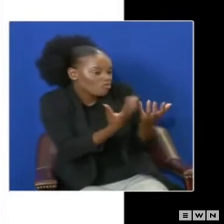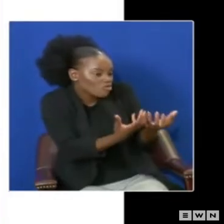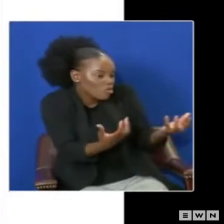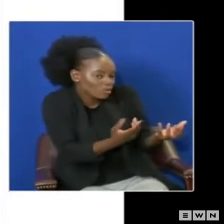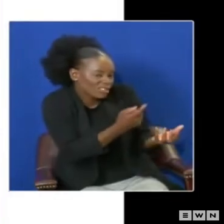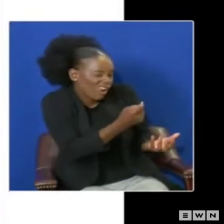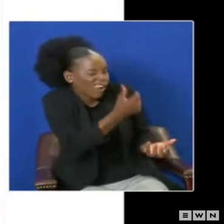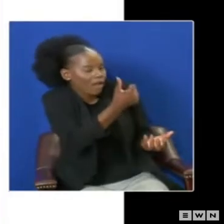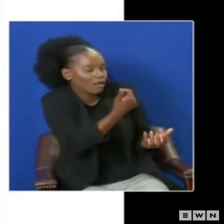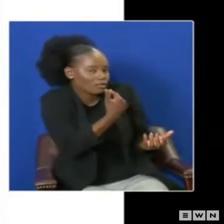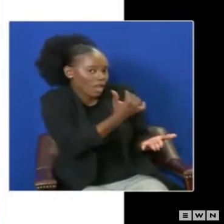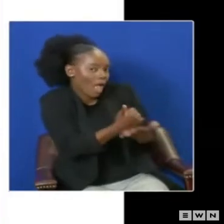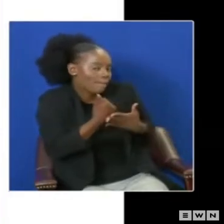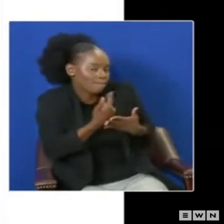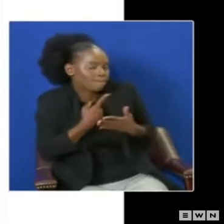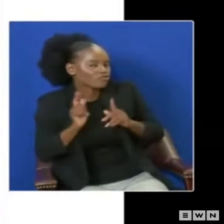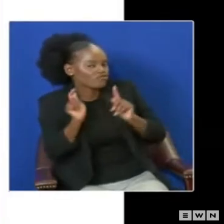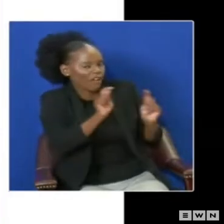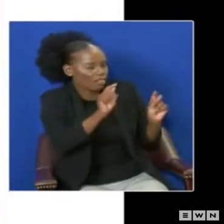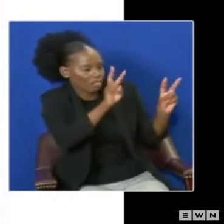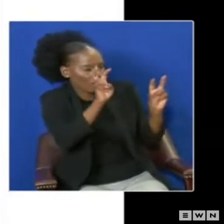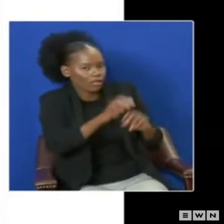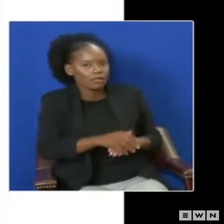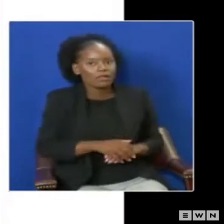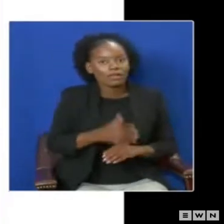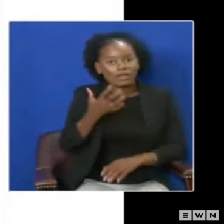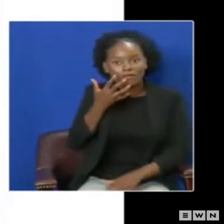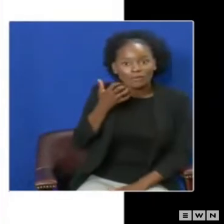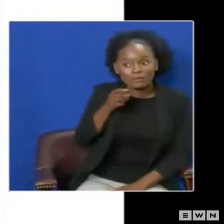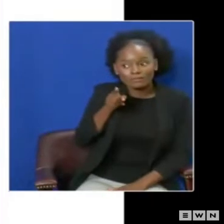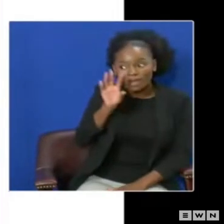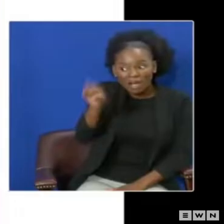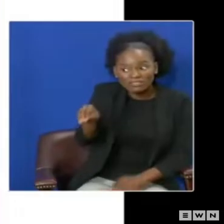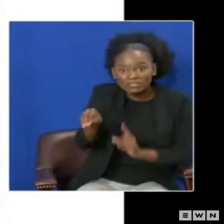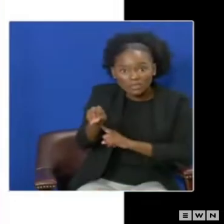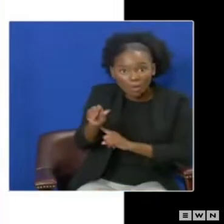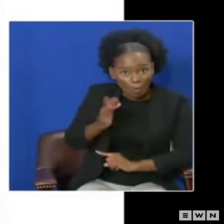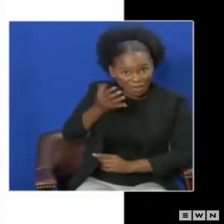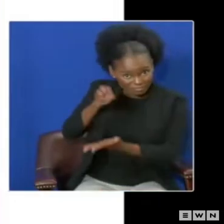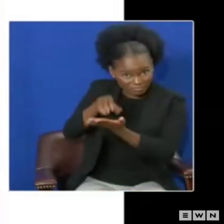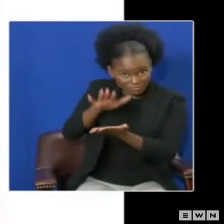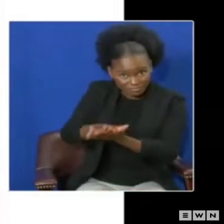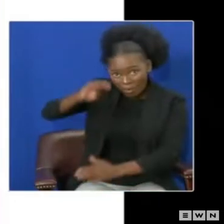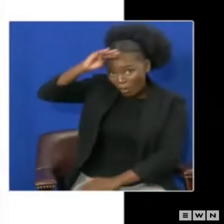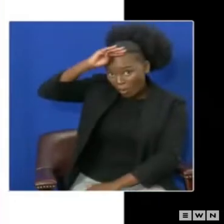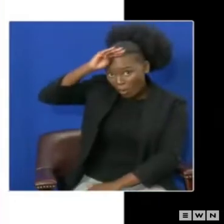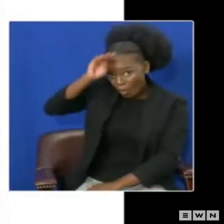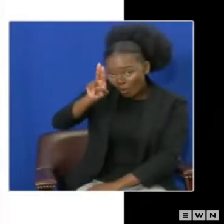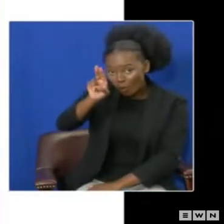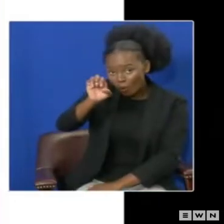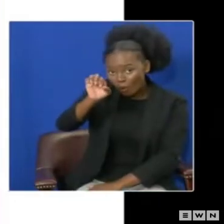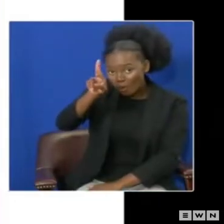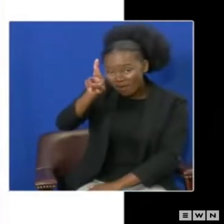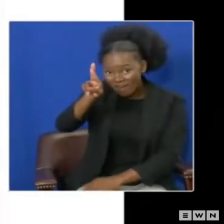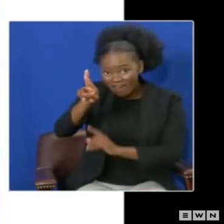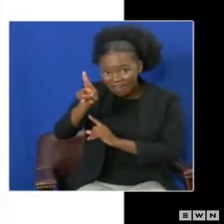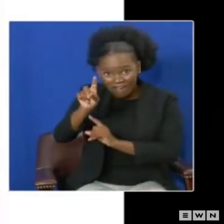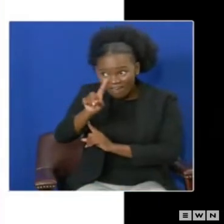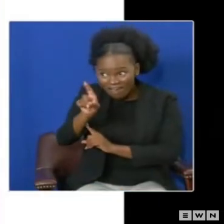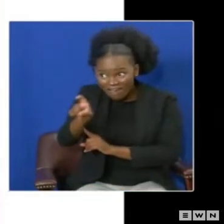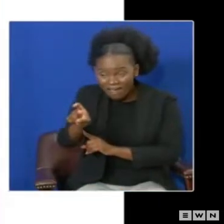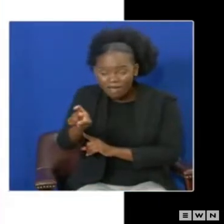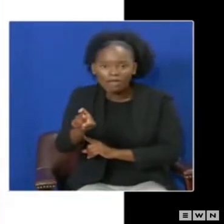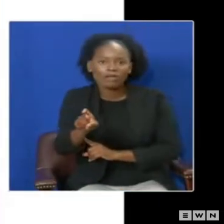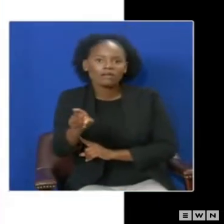And then Mr. Matlala responds, you want Uber? ? Mr. Rafadi, I need to use taxi to studio and